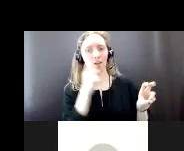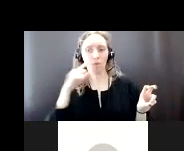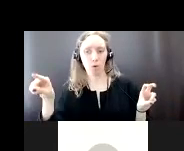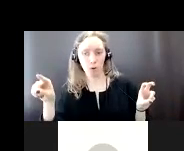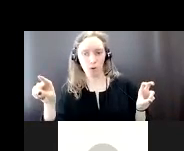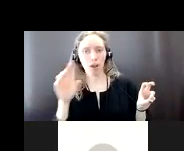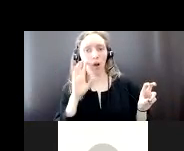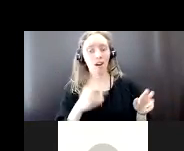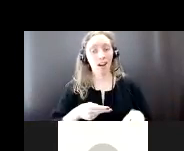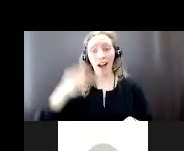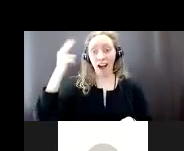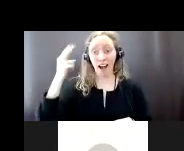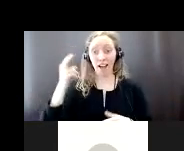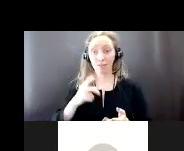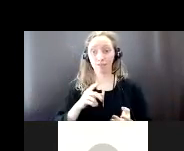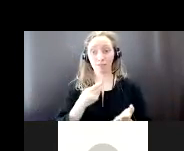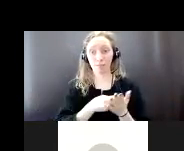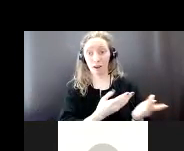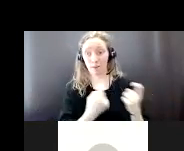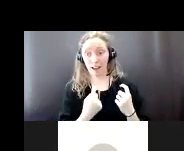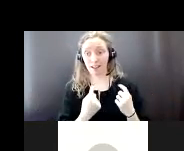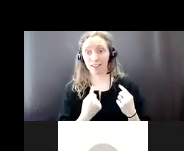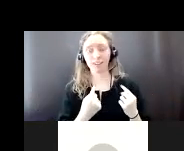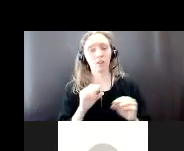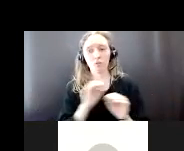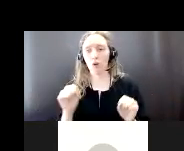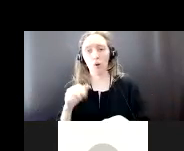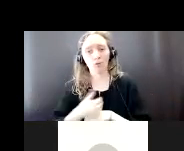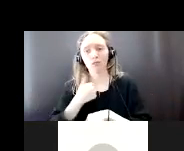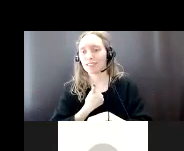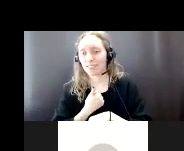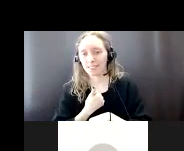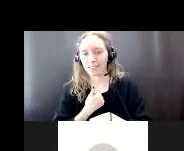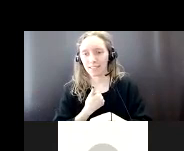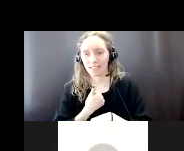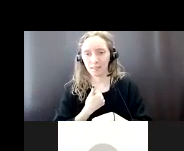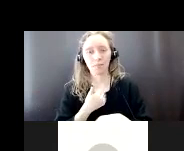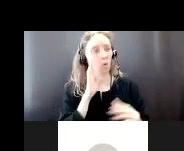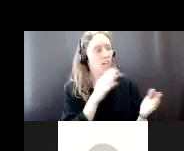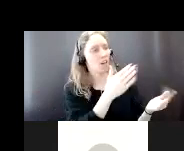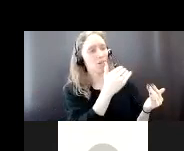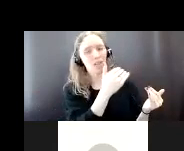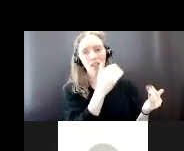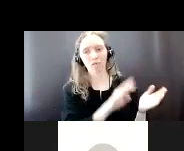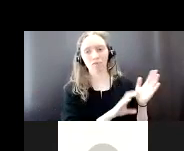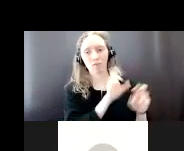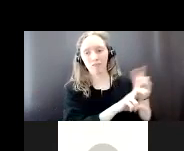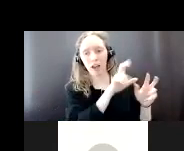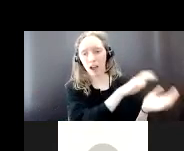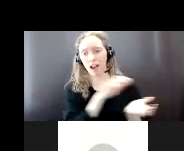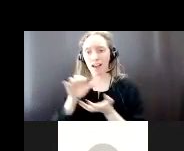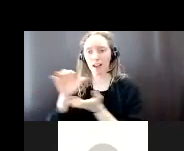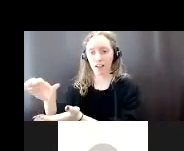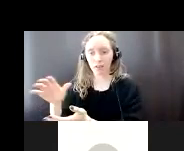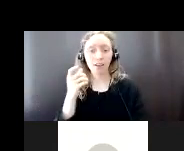risk. Well, if you know interest rates are low and somebody's going to promise you or guarantee high returns, no